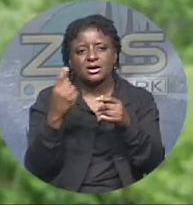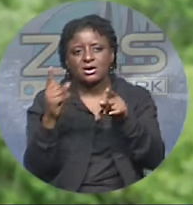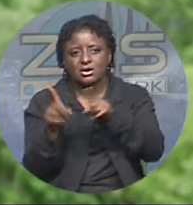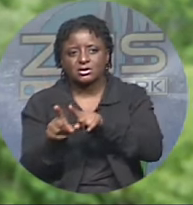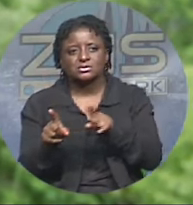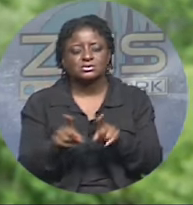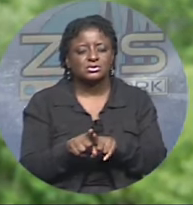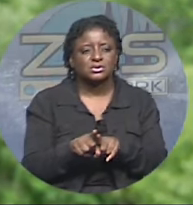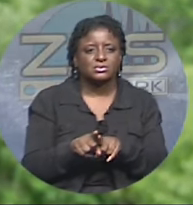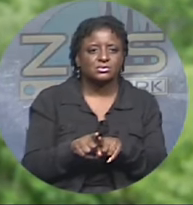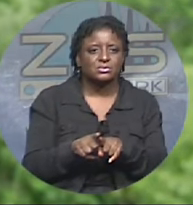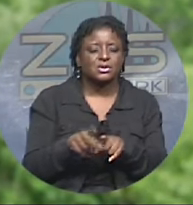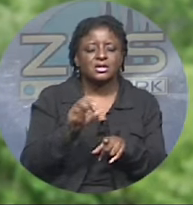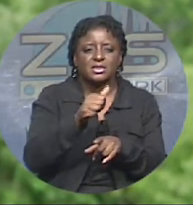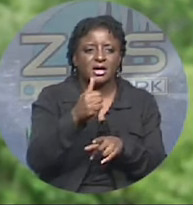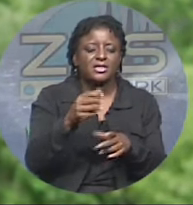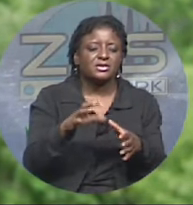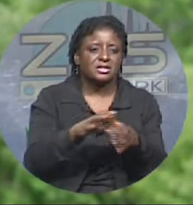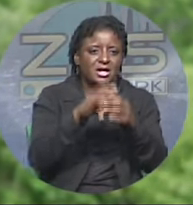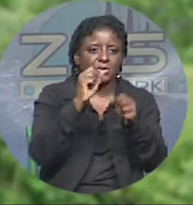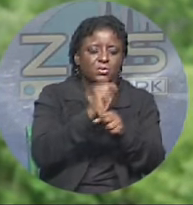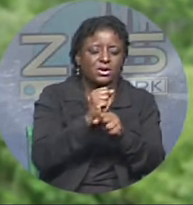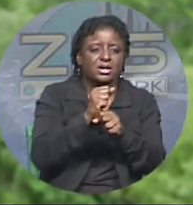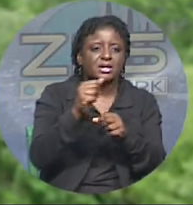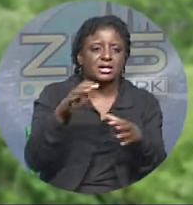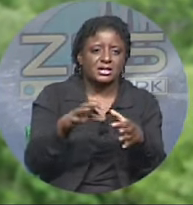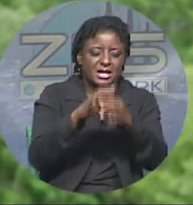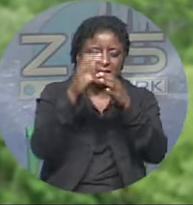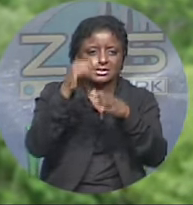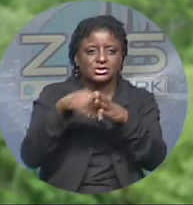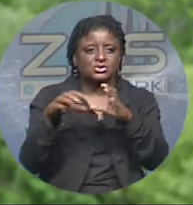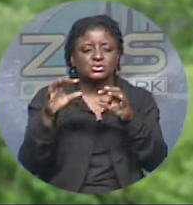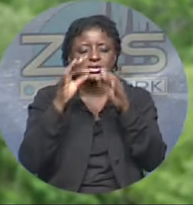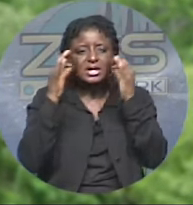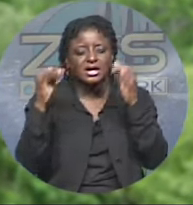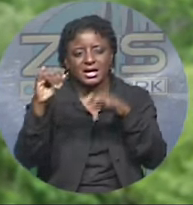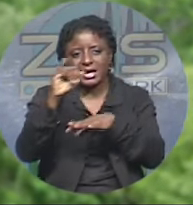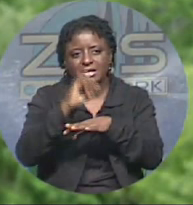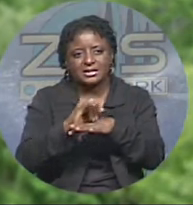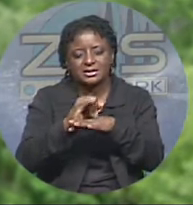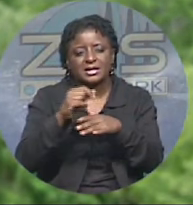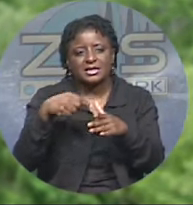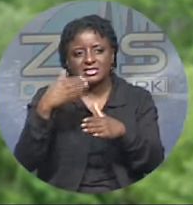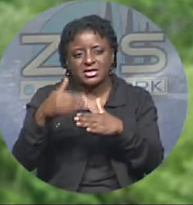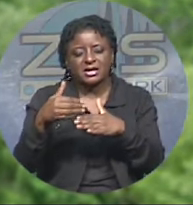plus the Columbus Network connecting to Cat Island, then into Providence Island, then into